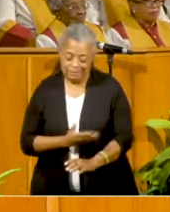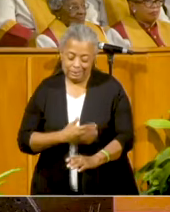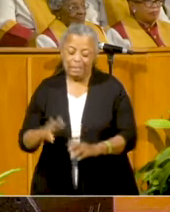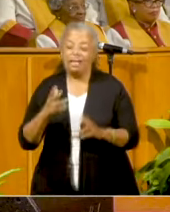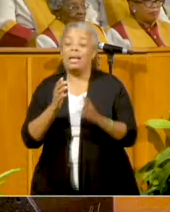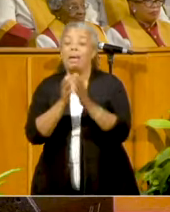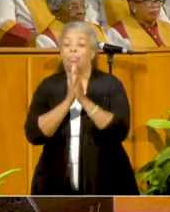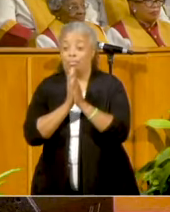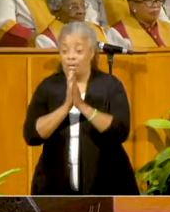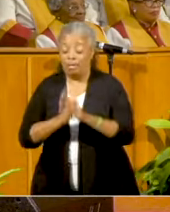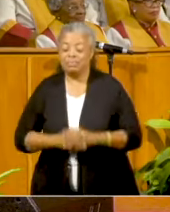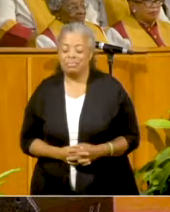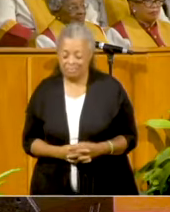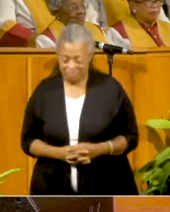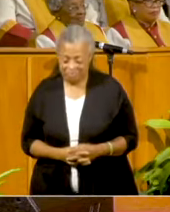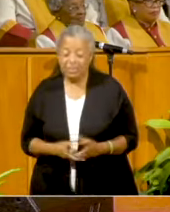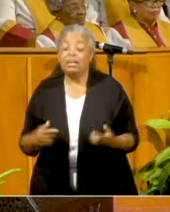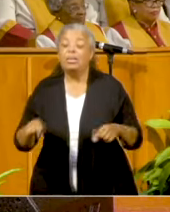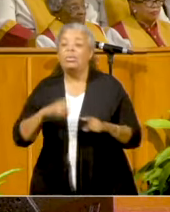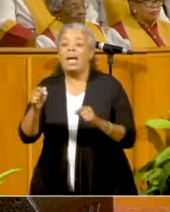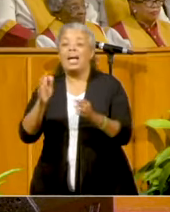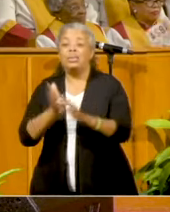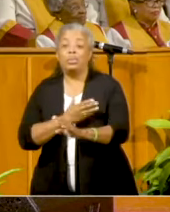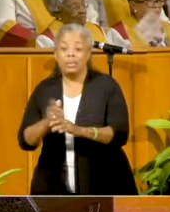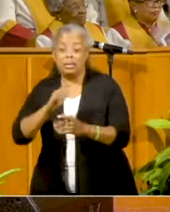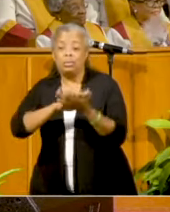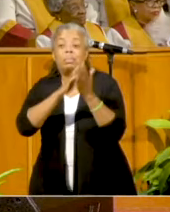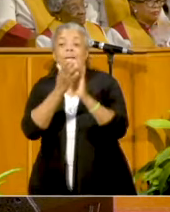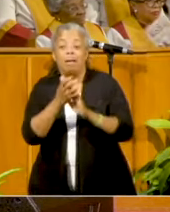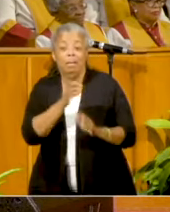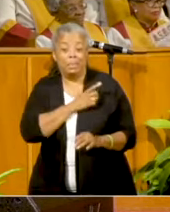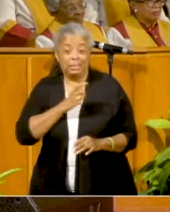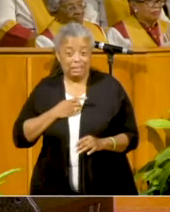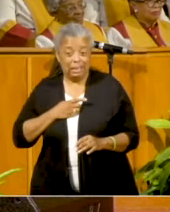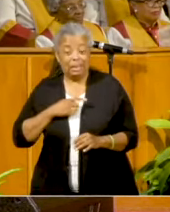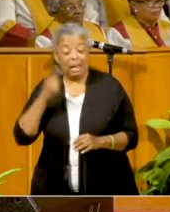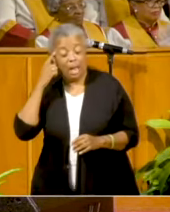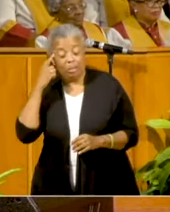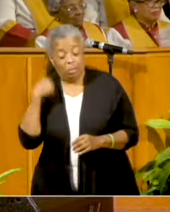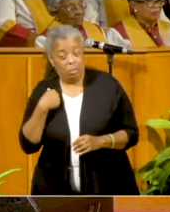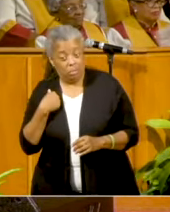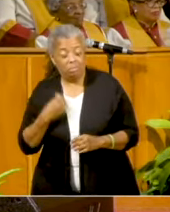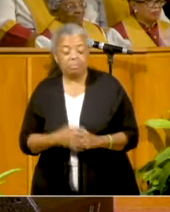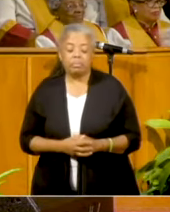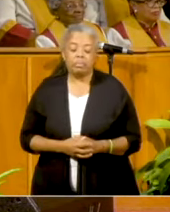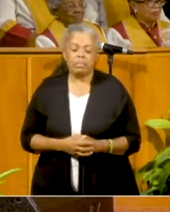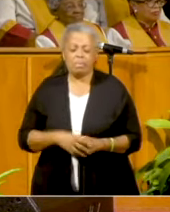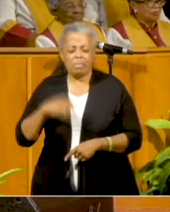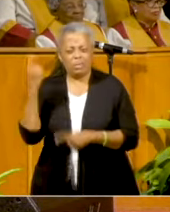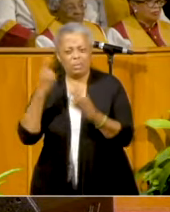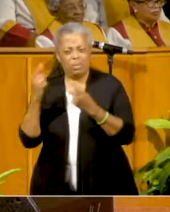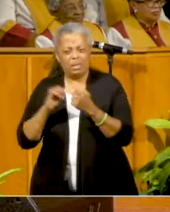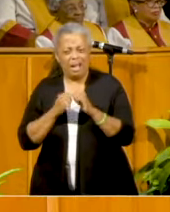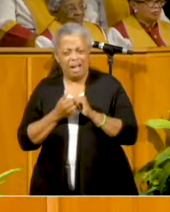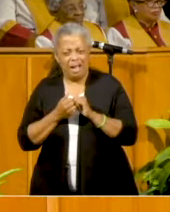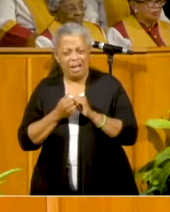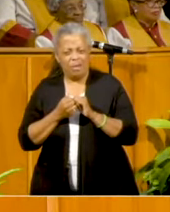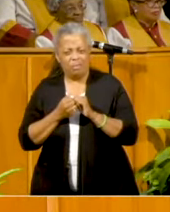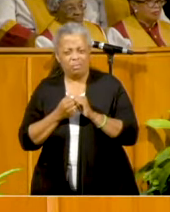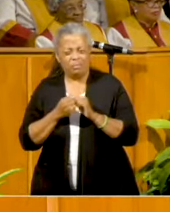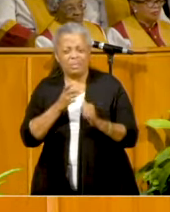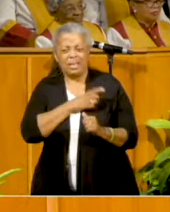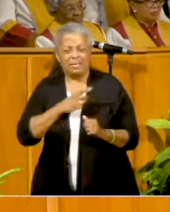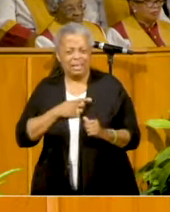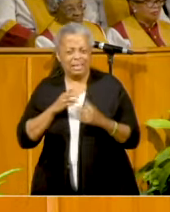pray. Felt you had to sing in order to be a deacon. I wonder how a deacon-led devotion would sound at